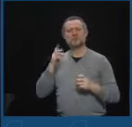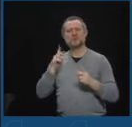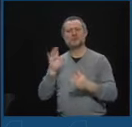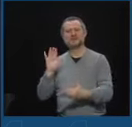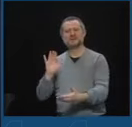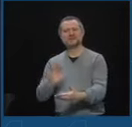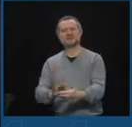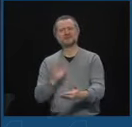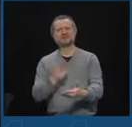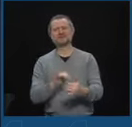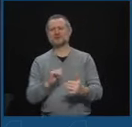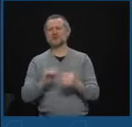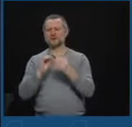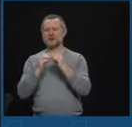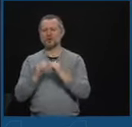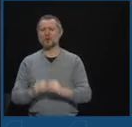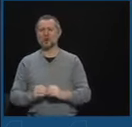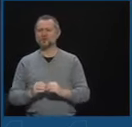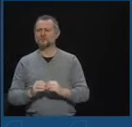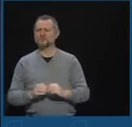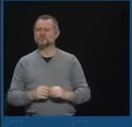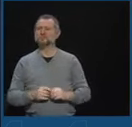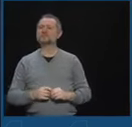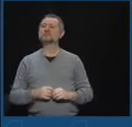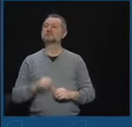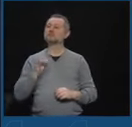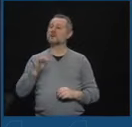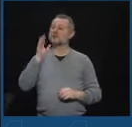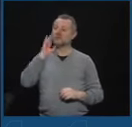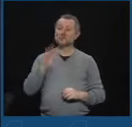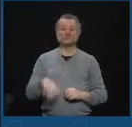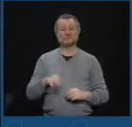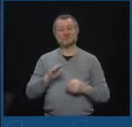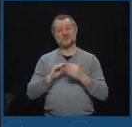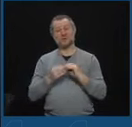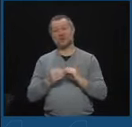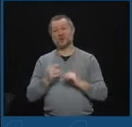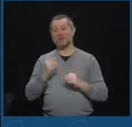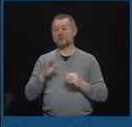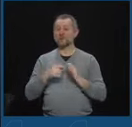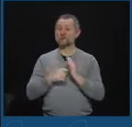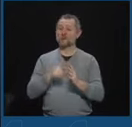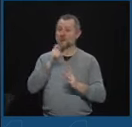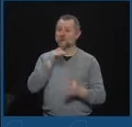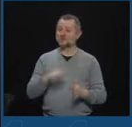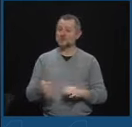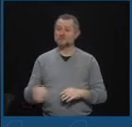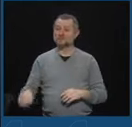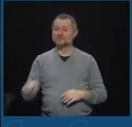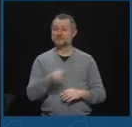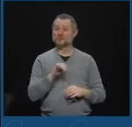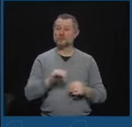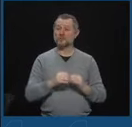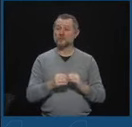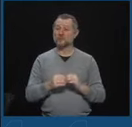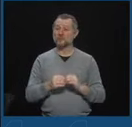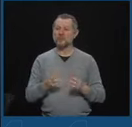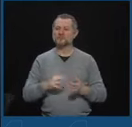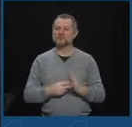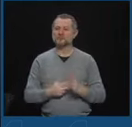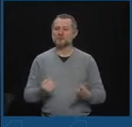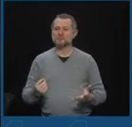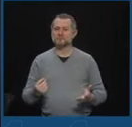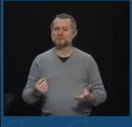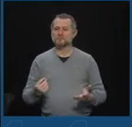because behind every statistic is a grieving family, loss of a brother, loss of a sister, loss of a parent. And